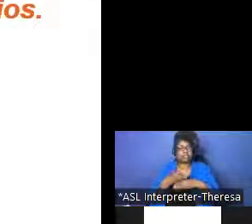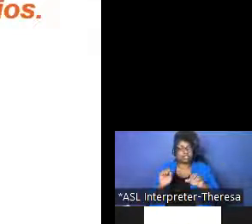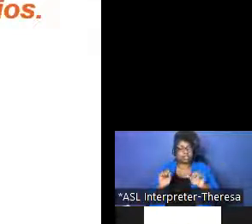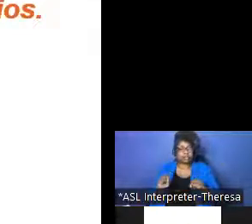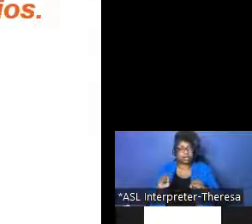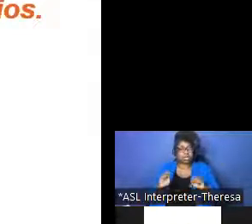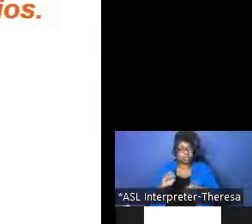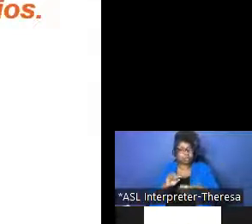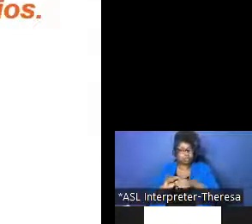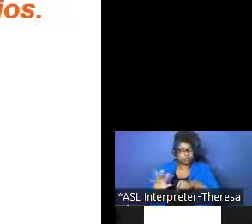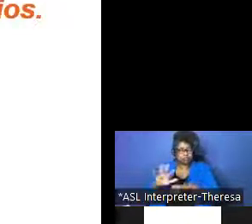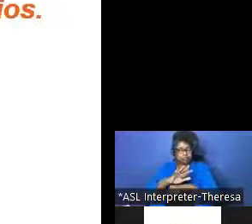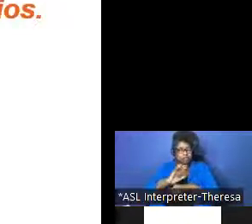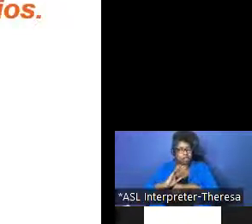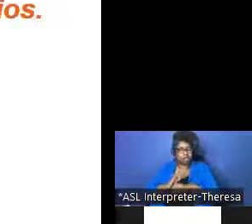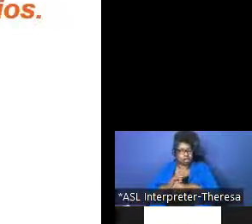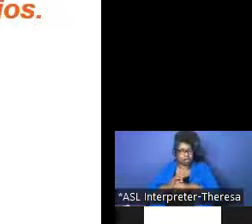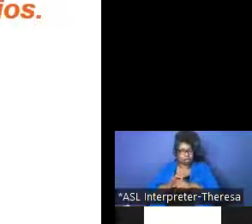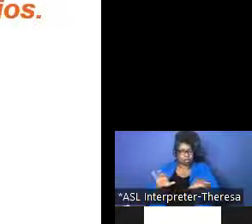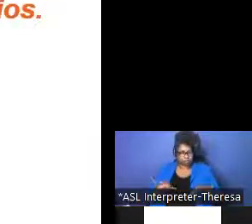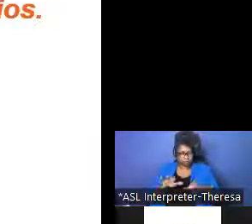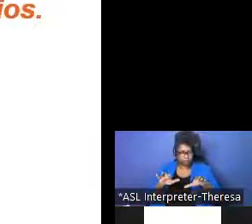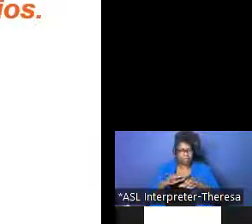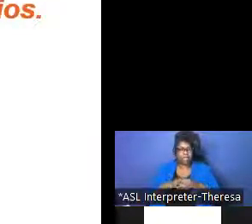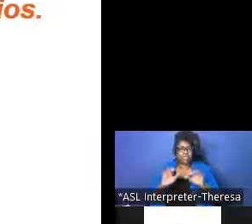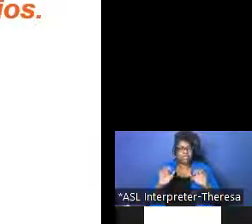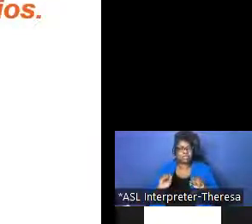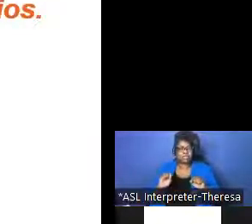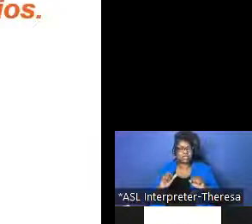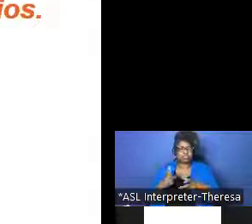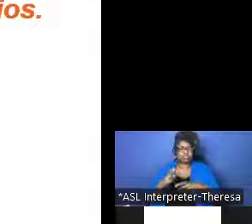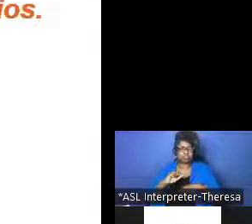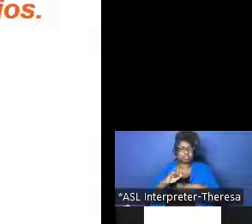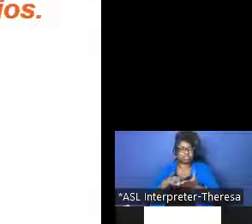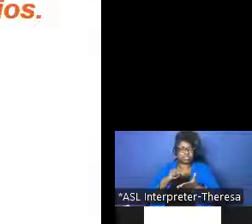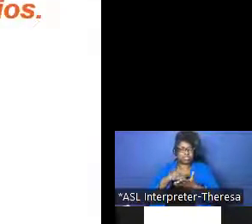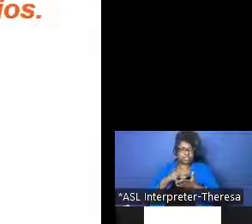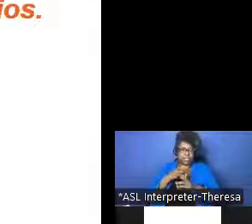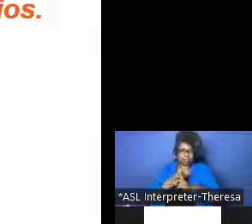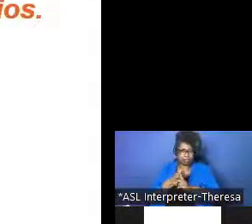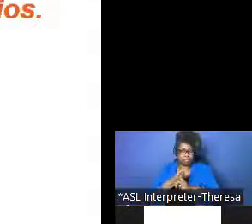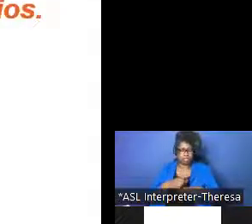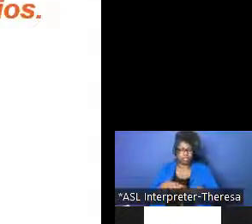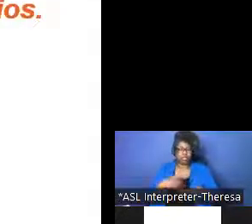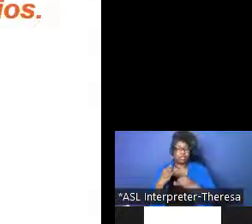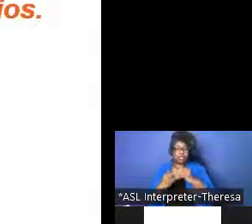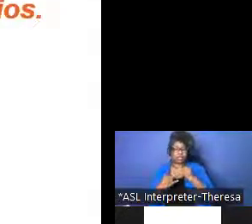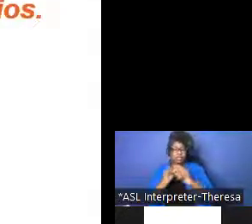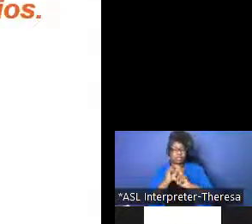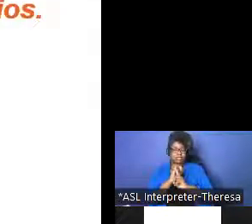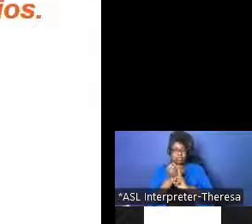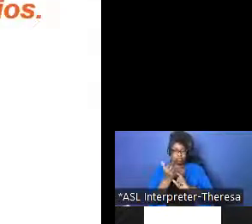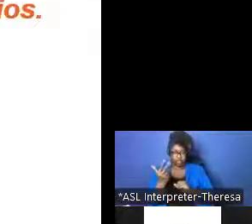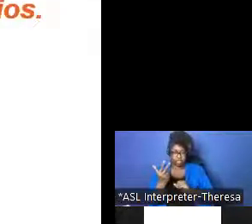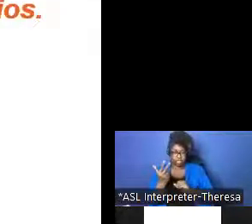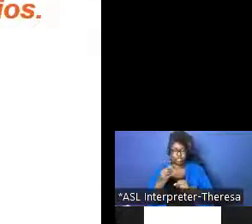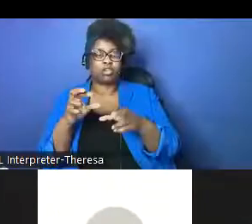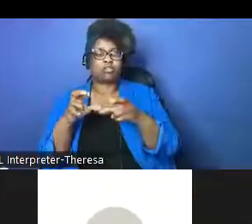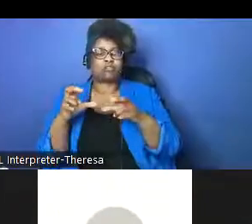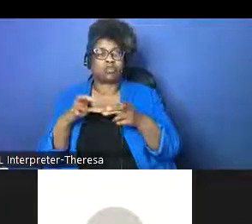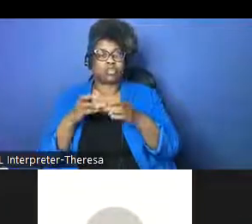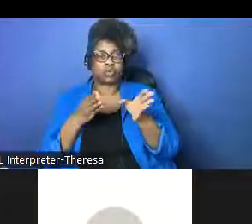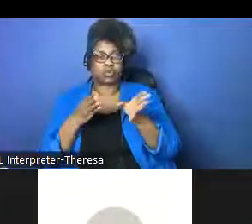our measures, and therefore the potential resilience impacts. And then lastly, for scenario 3, regional